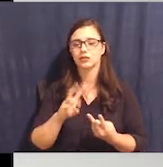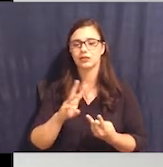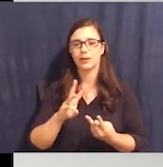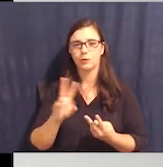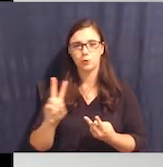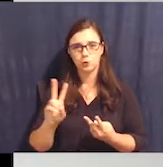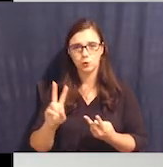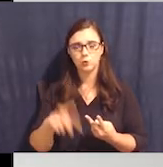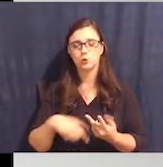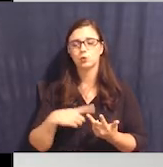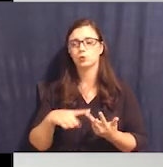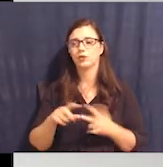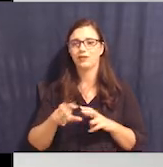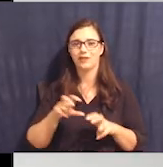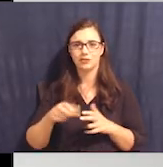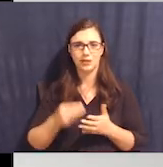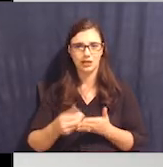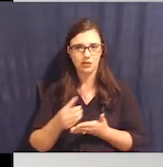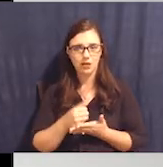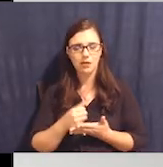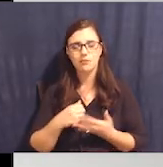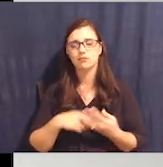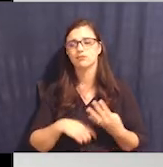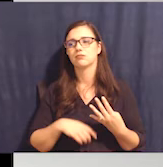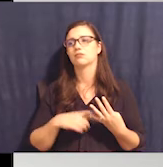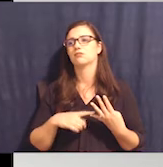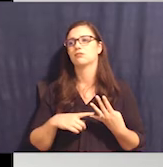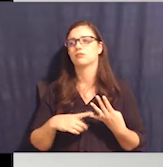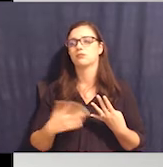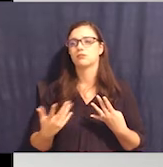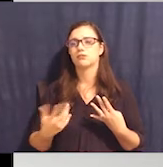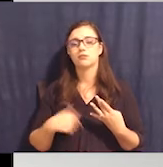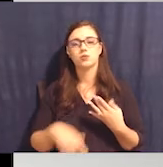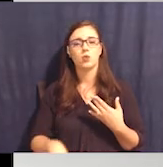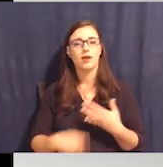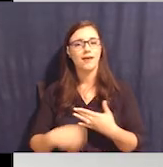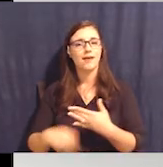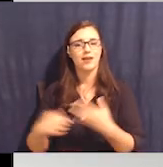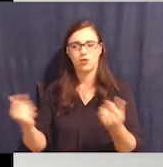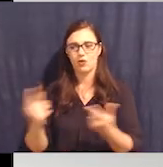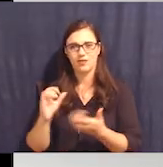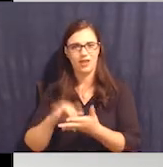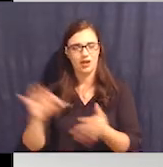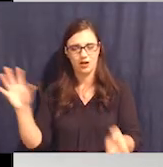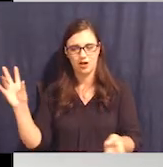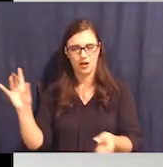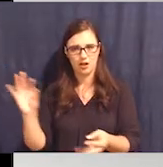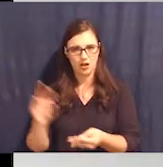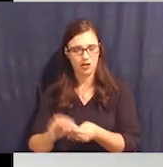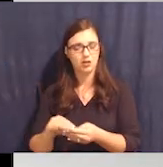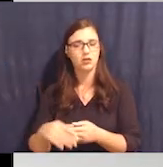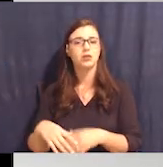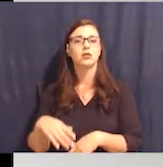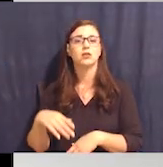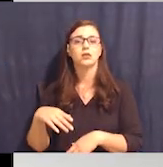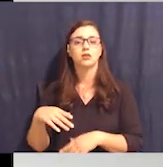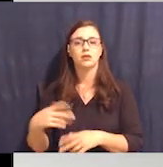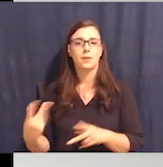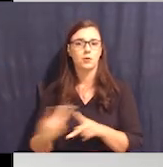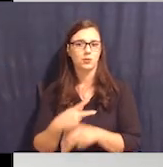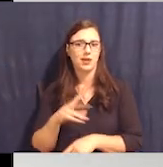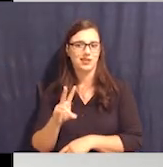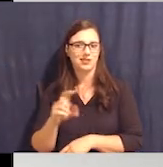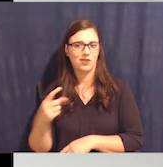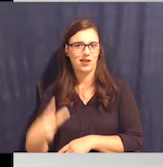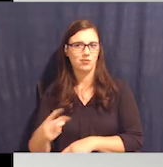what's on your W-2, in your investment income. You add up all of that total